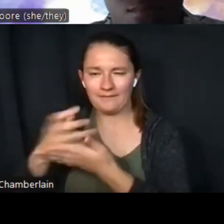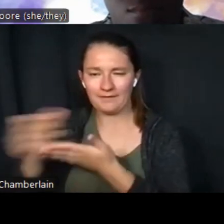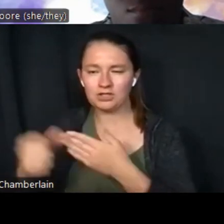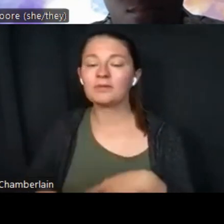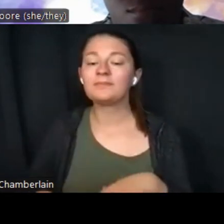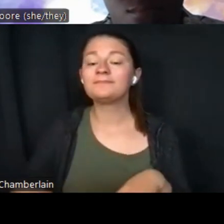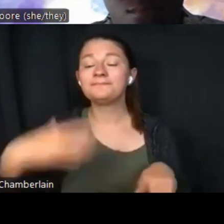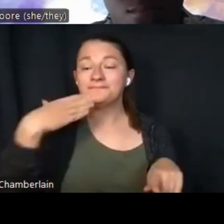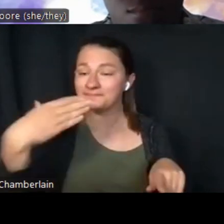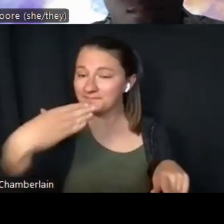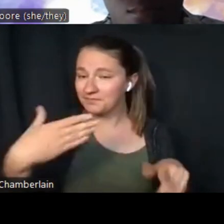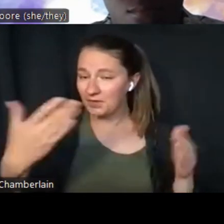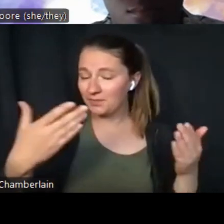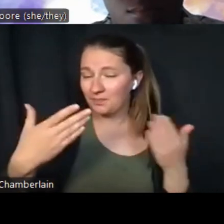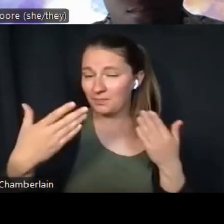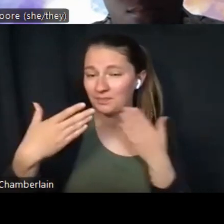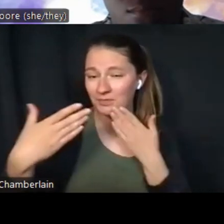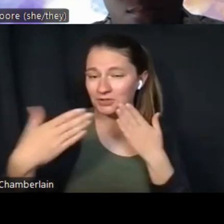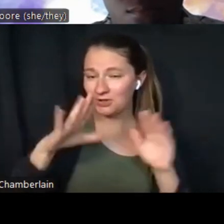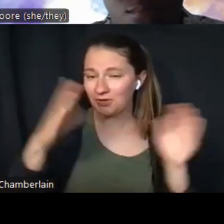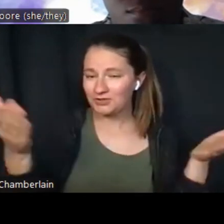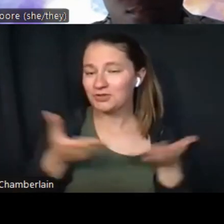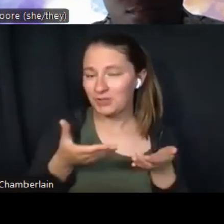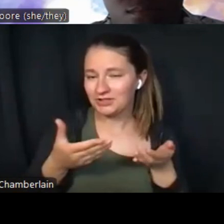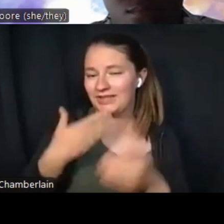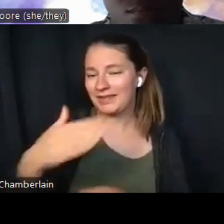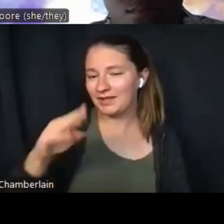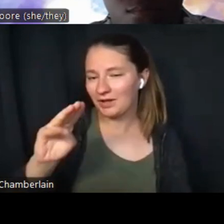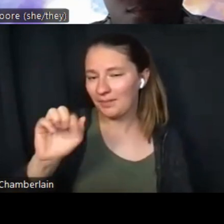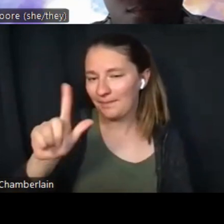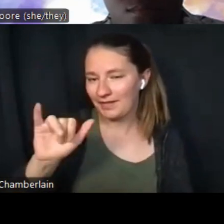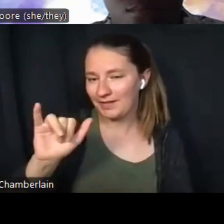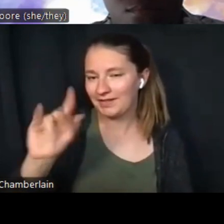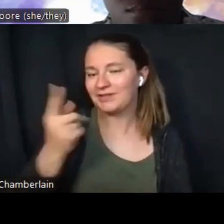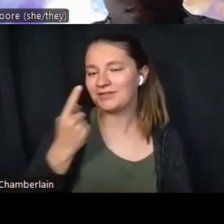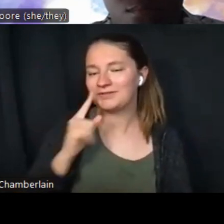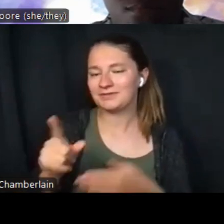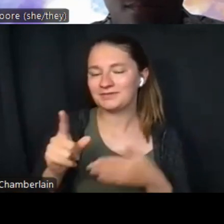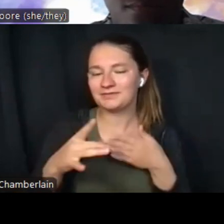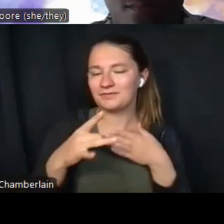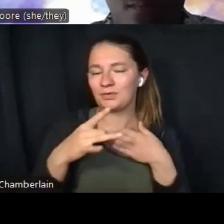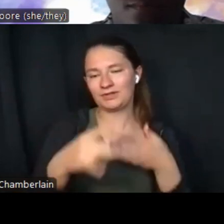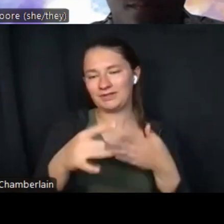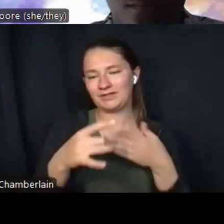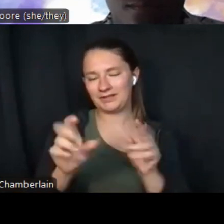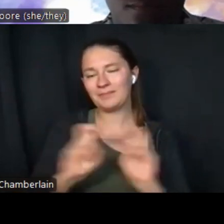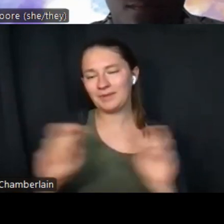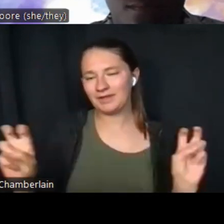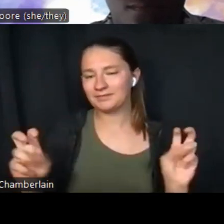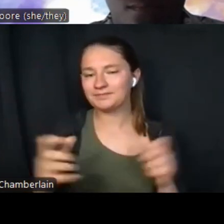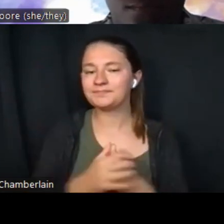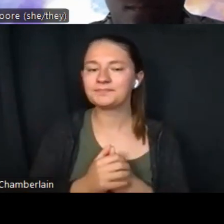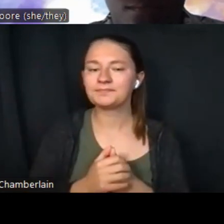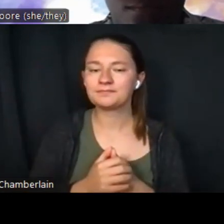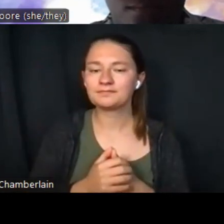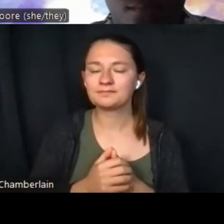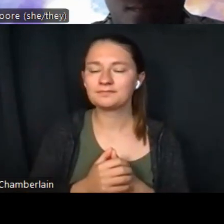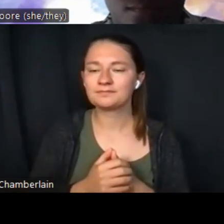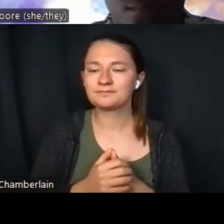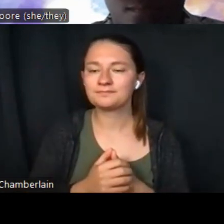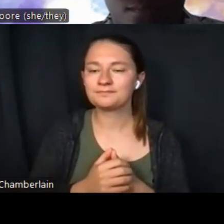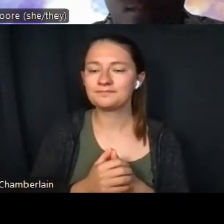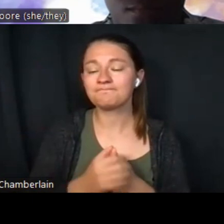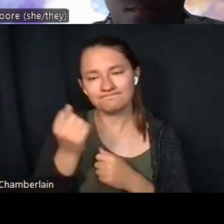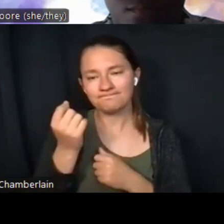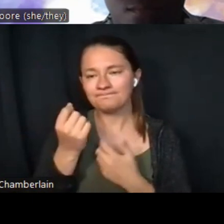the introduction. I thank you, Malik, for leading leading this panel for us. I understand pride